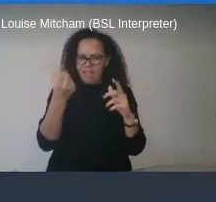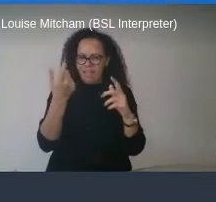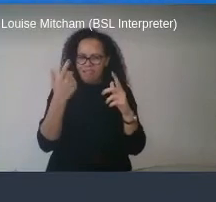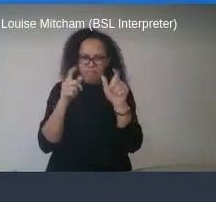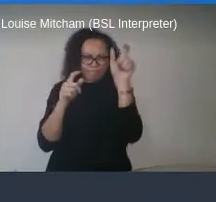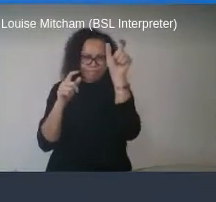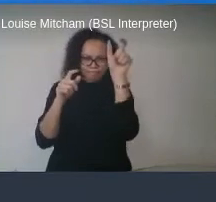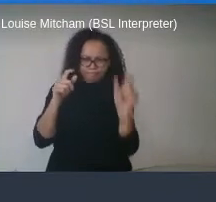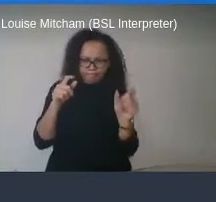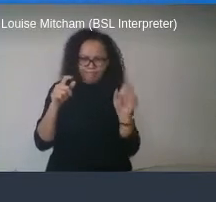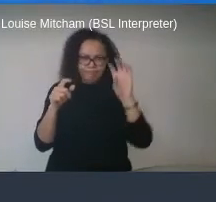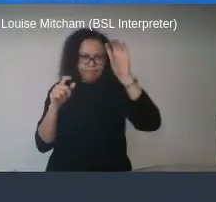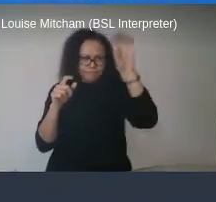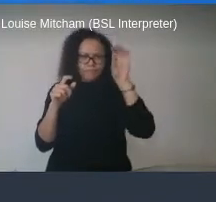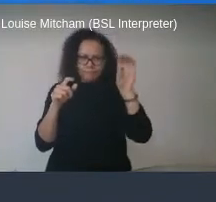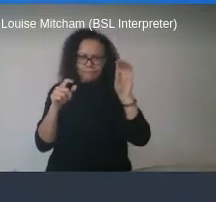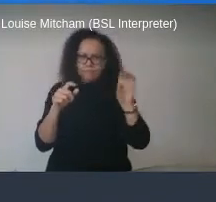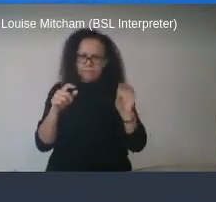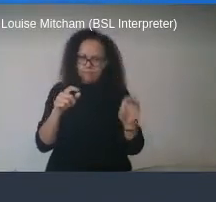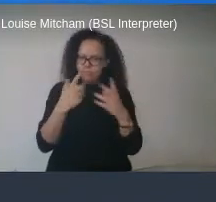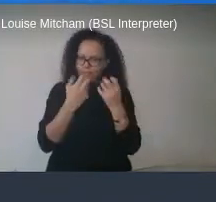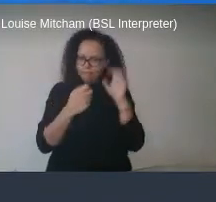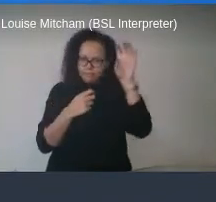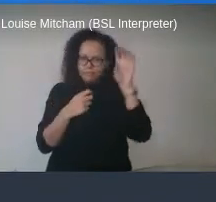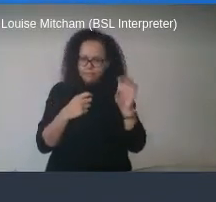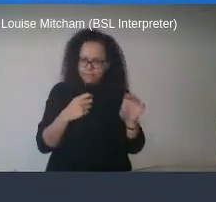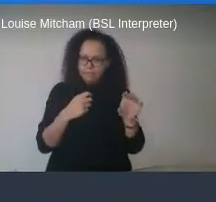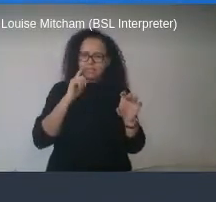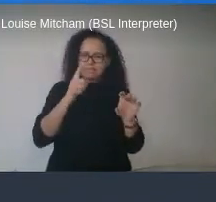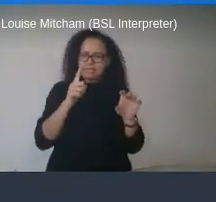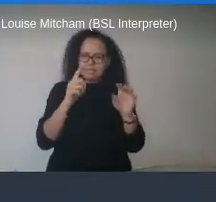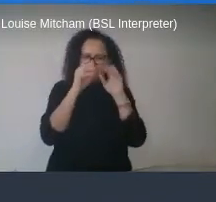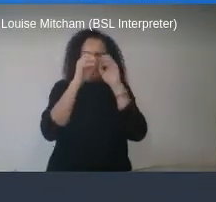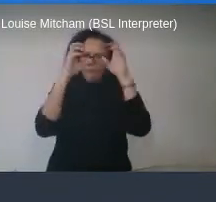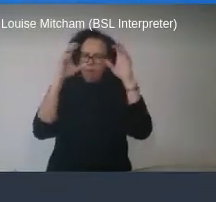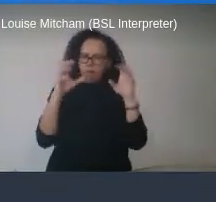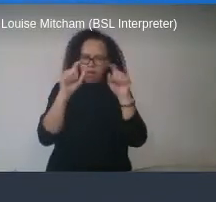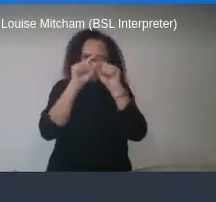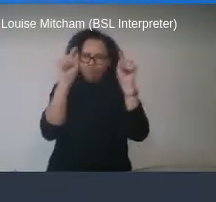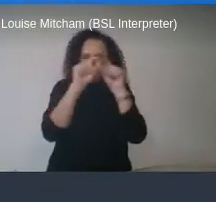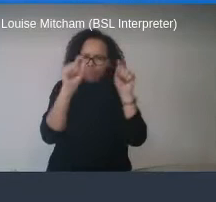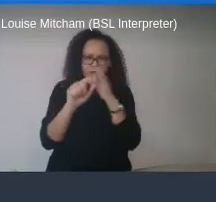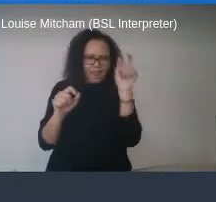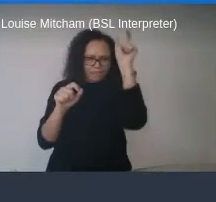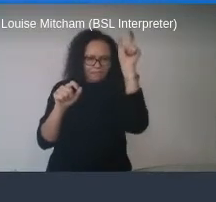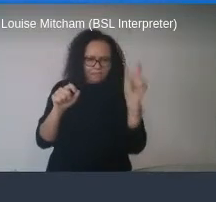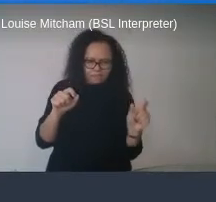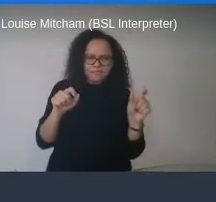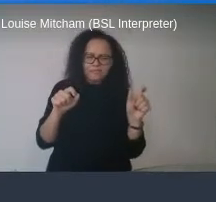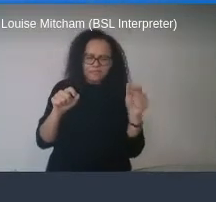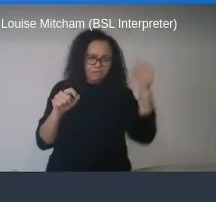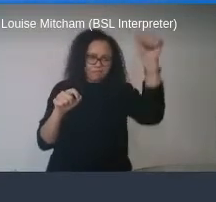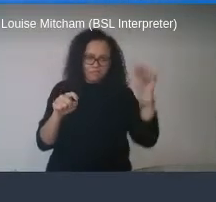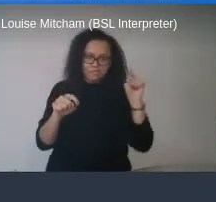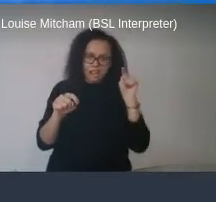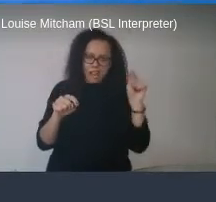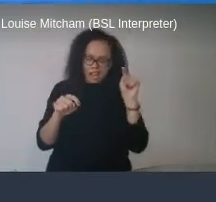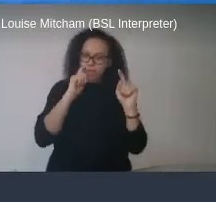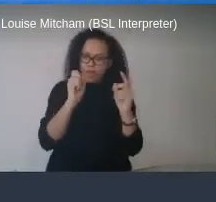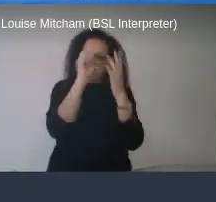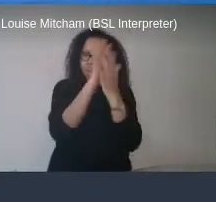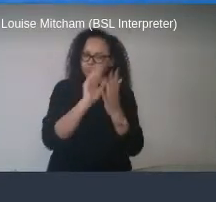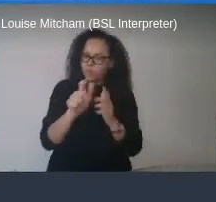icon using the text or speech bubble type sign on the left-hand side of your screen. We would also like you